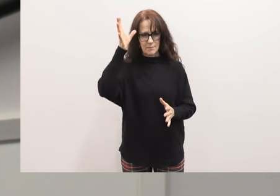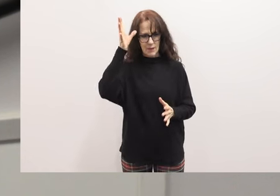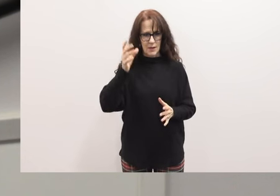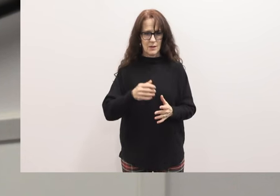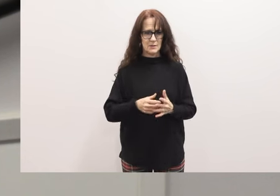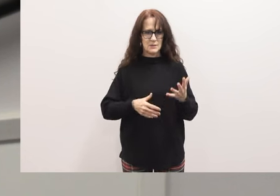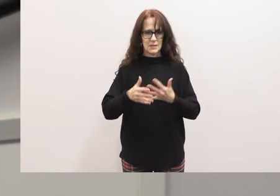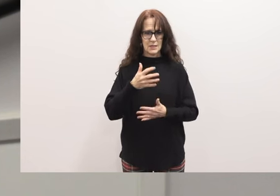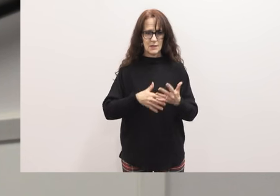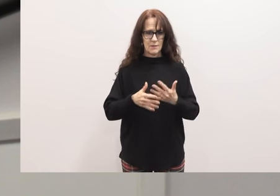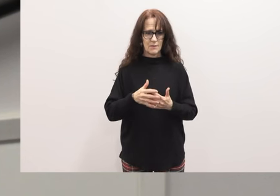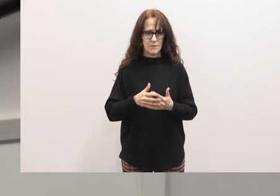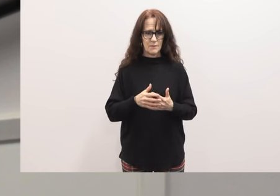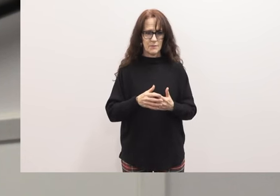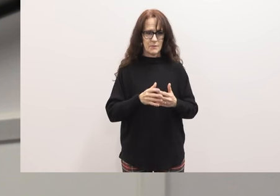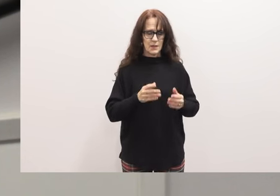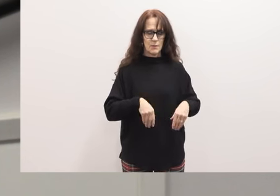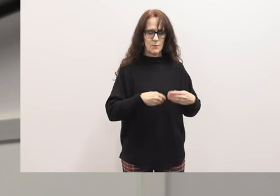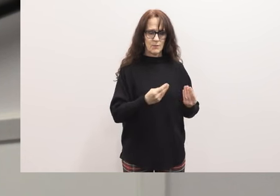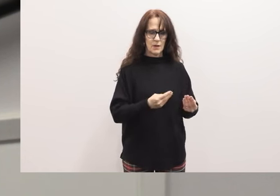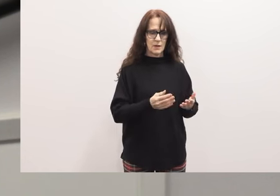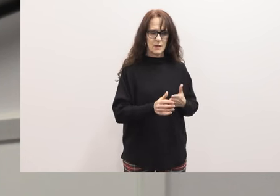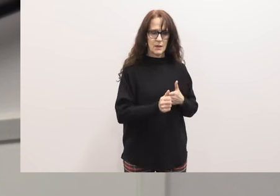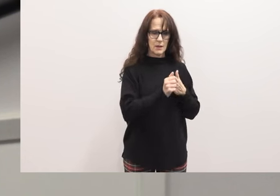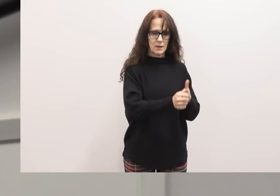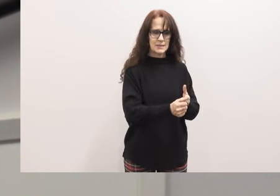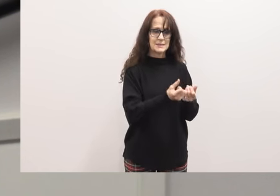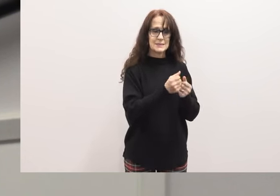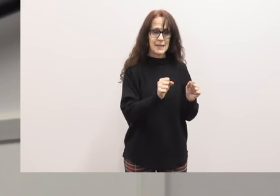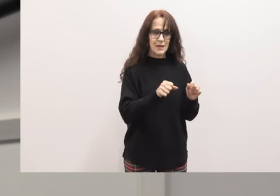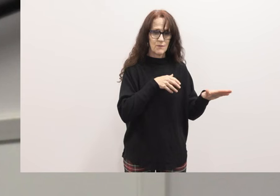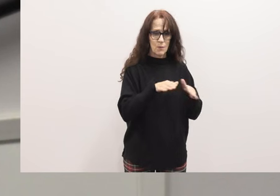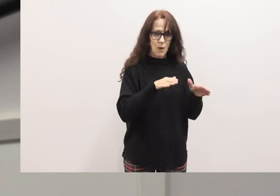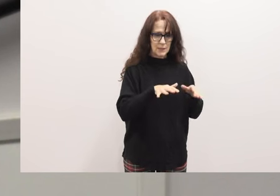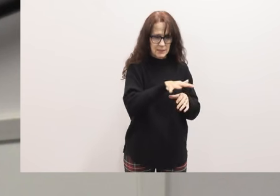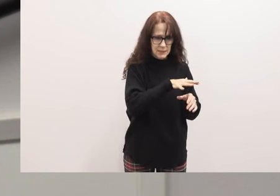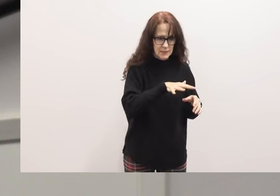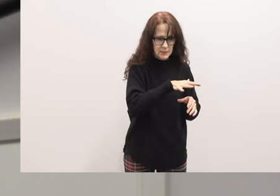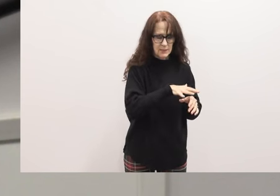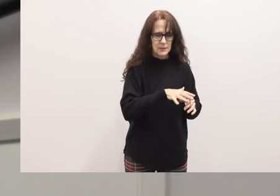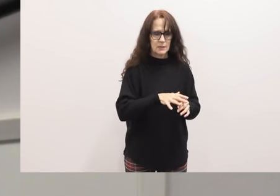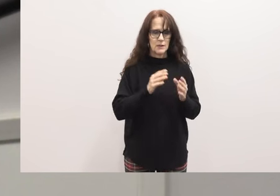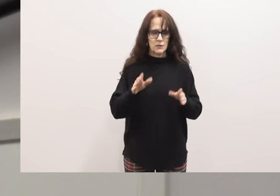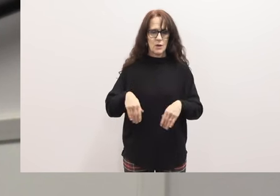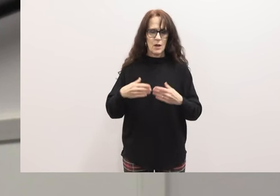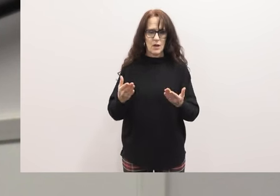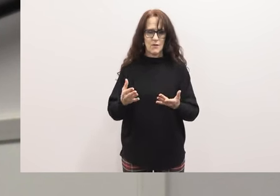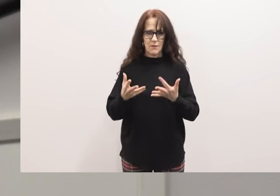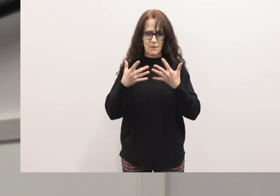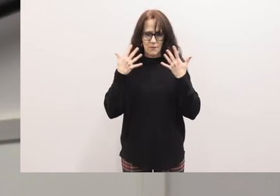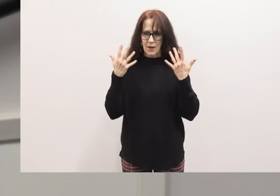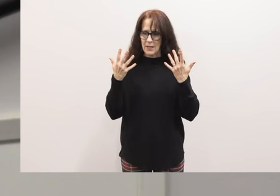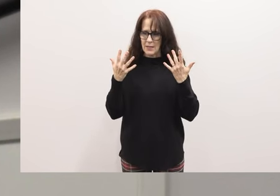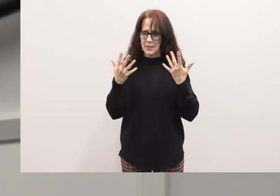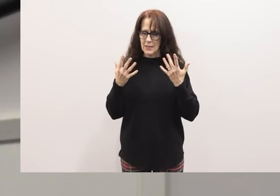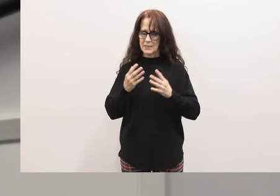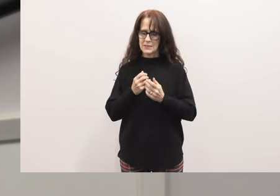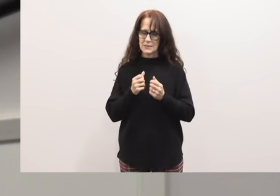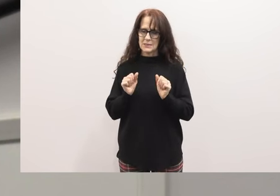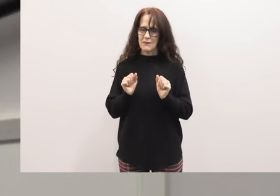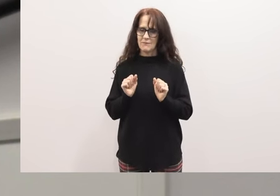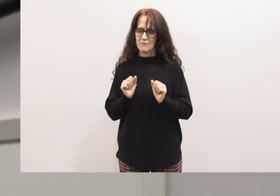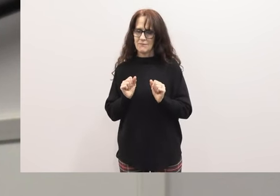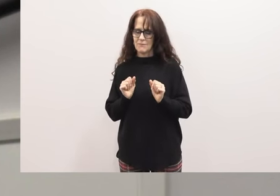These interactions range from providing guidance on safe pedestrian practices to simply offering a friendly presence along the designated